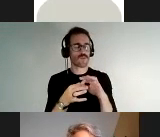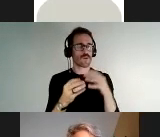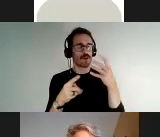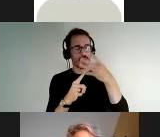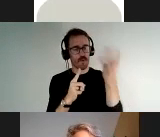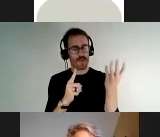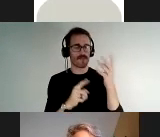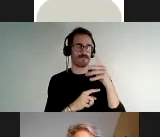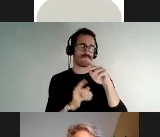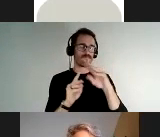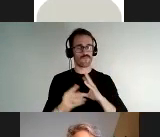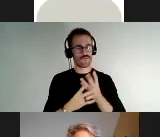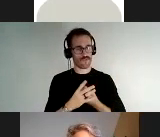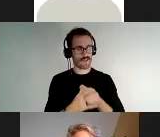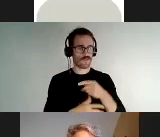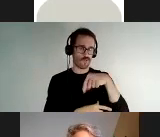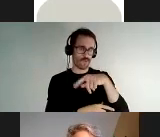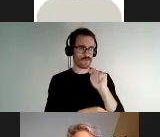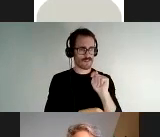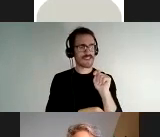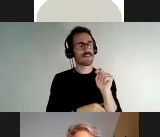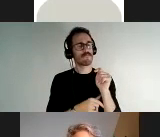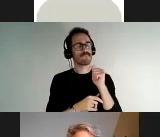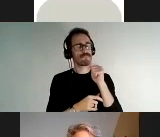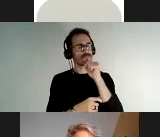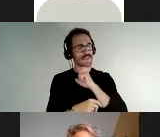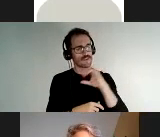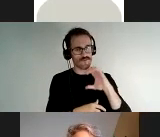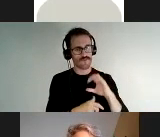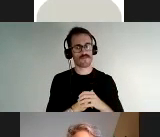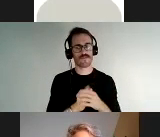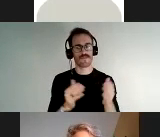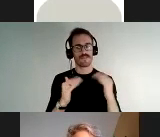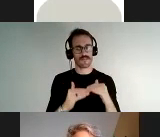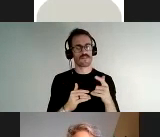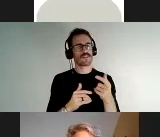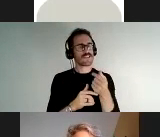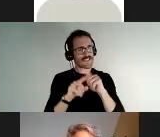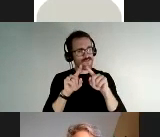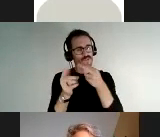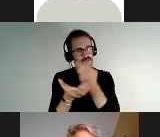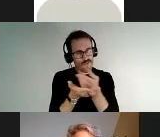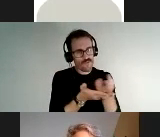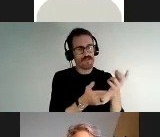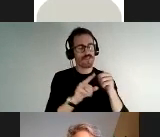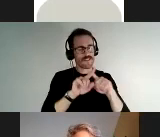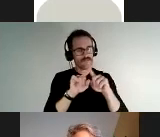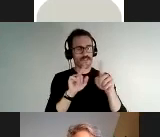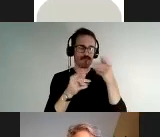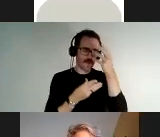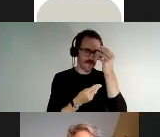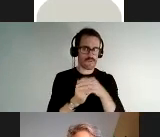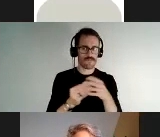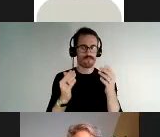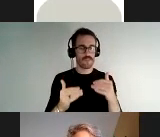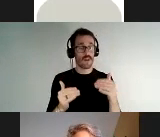some related resources, and hopefully we'll get to know each other a little bit more. Both